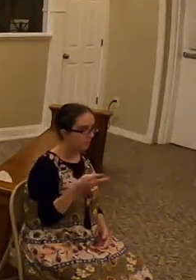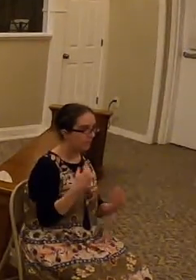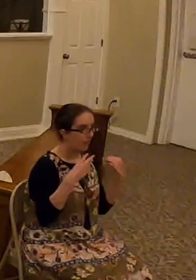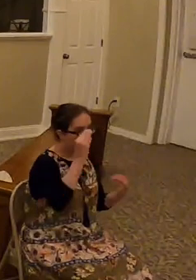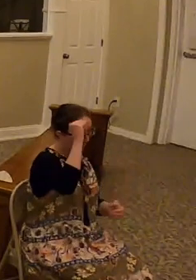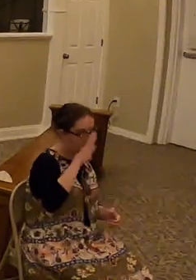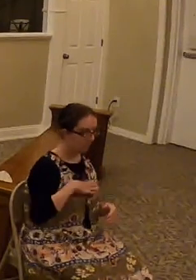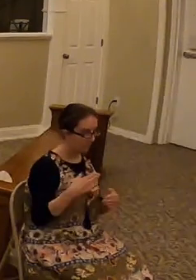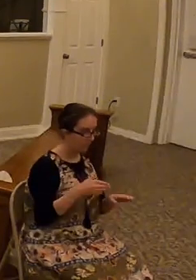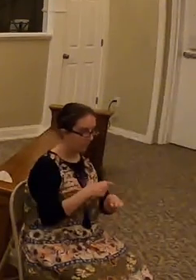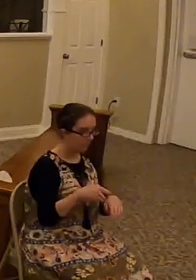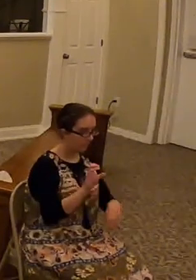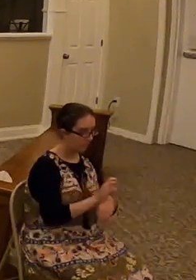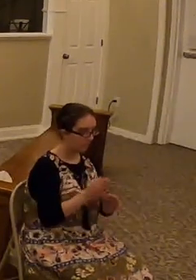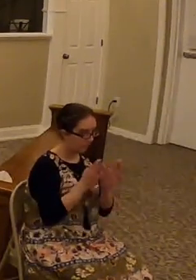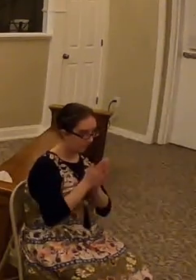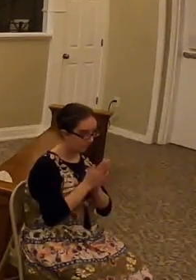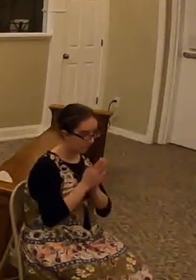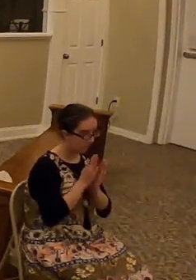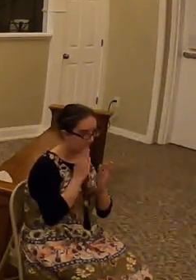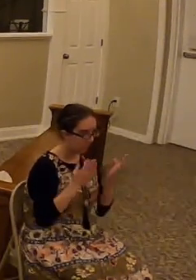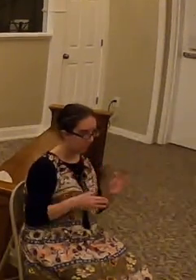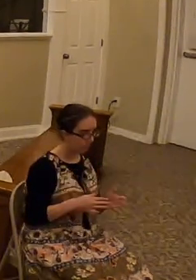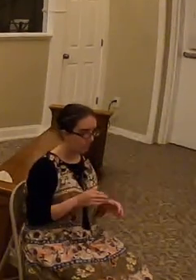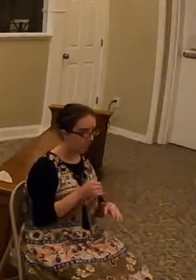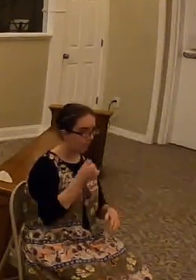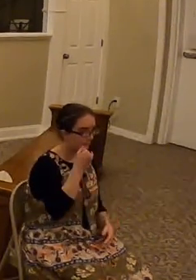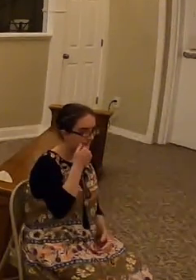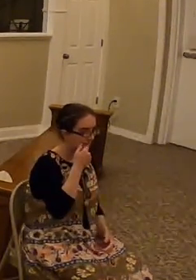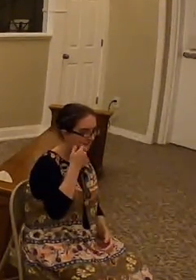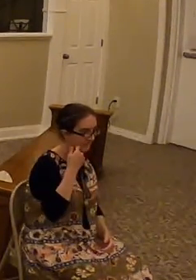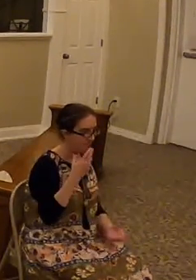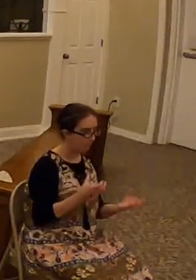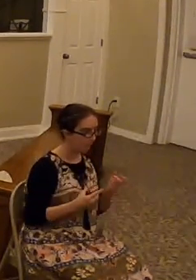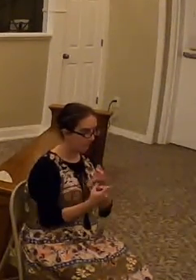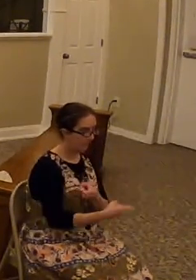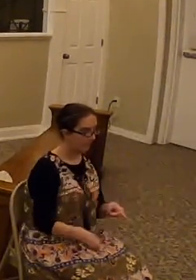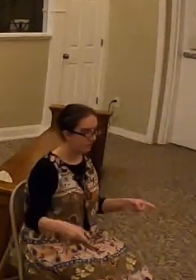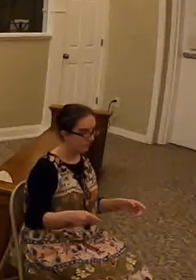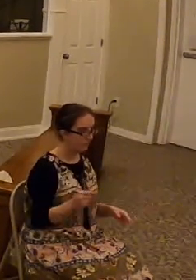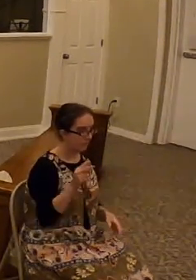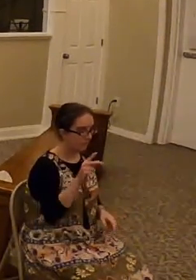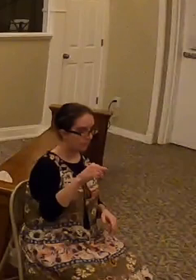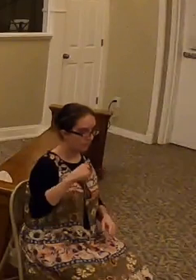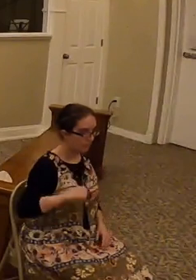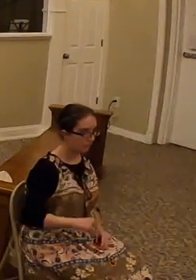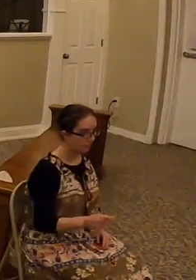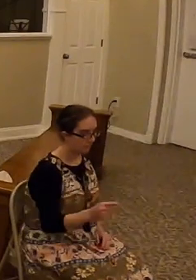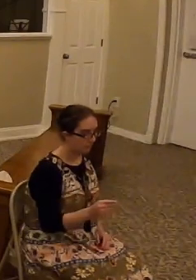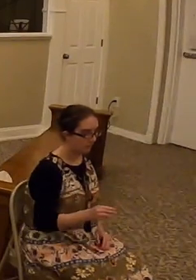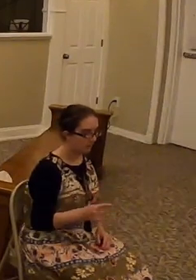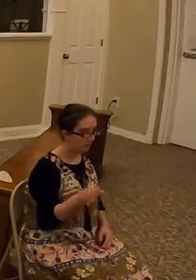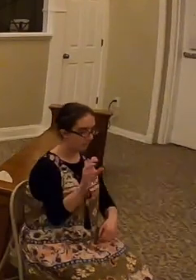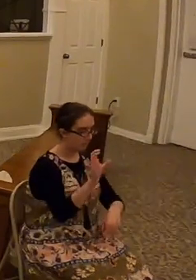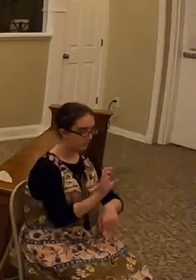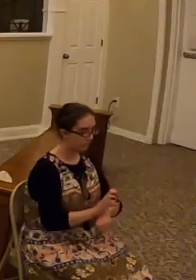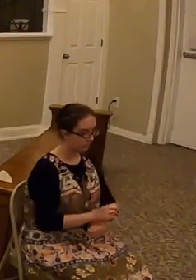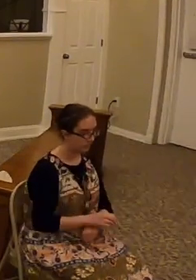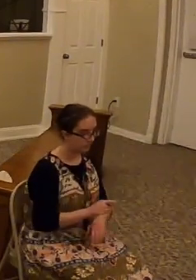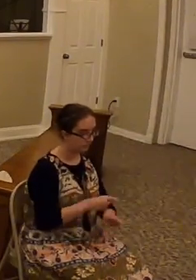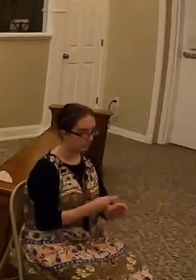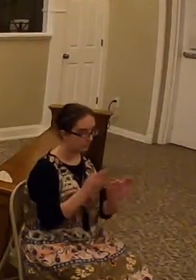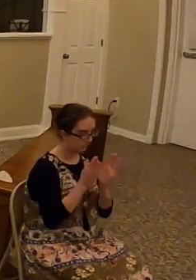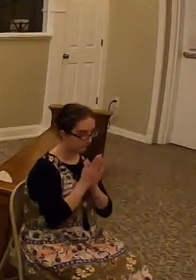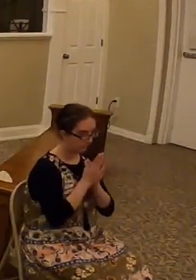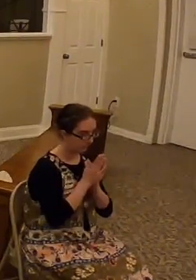got a guy down here at the church we're praying for. He's been strung out on drugs and he wants deliverance." I went down there to the church and we